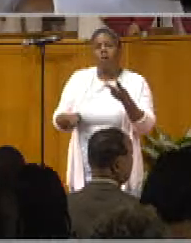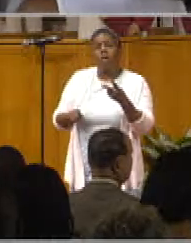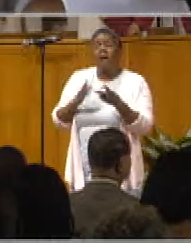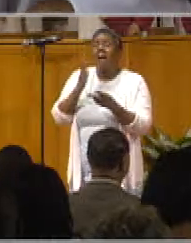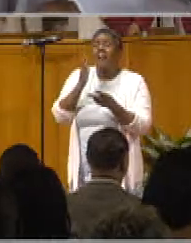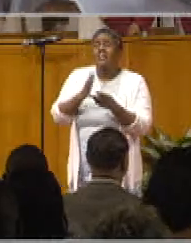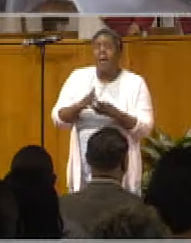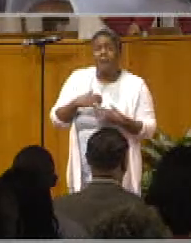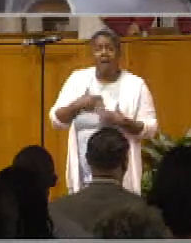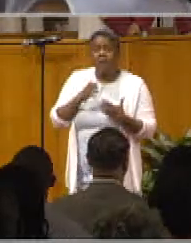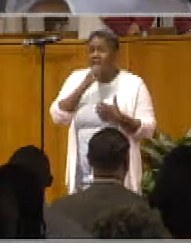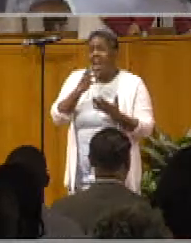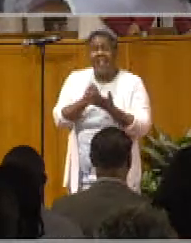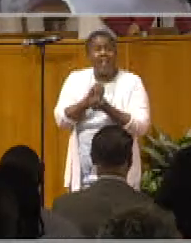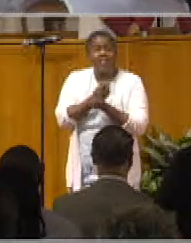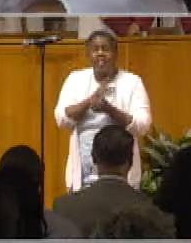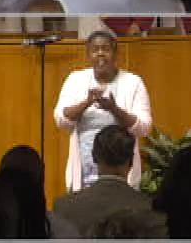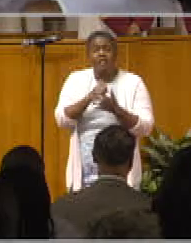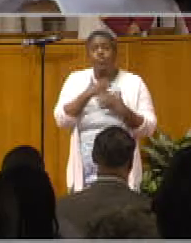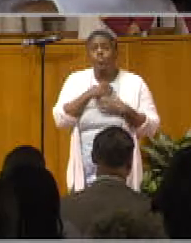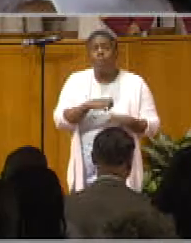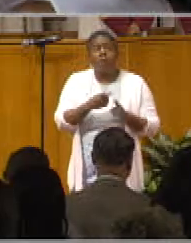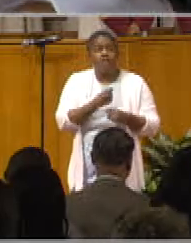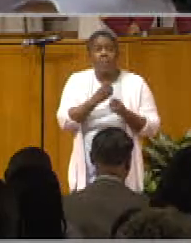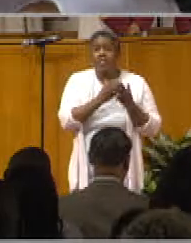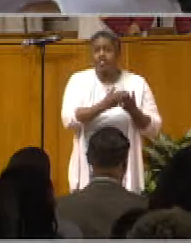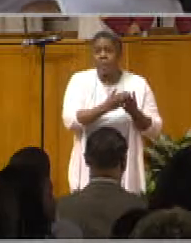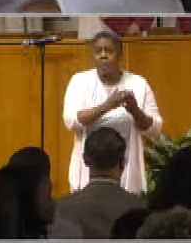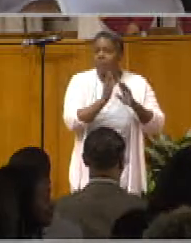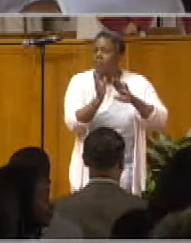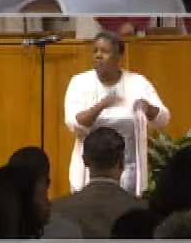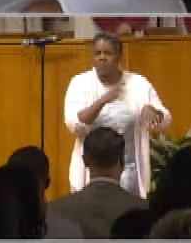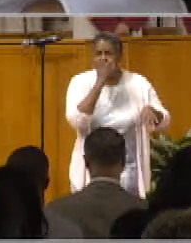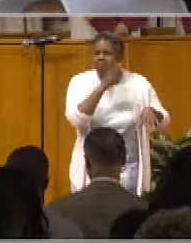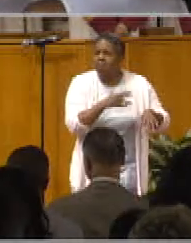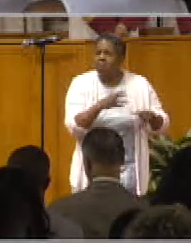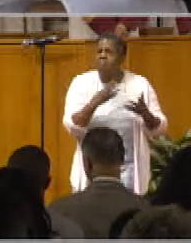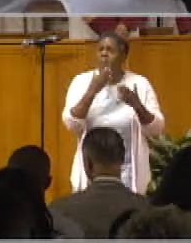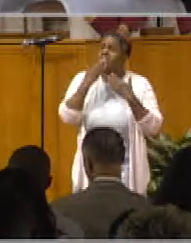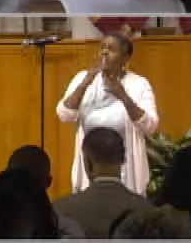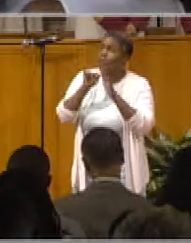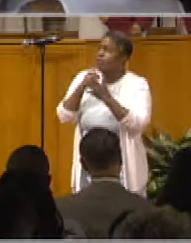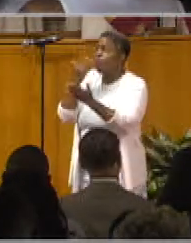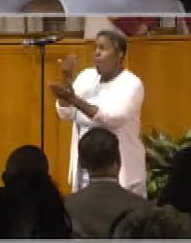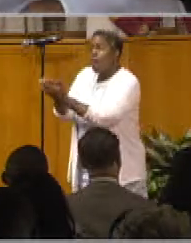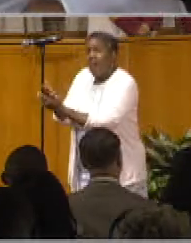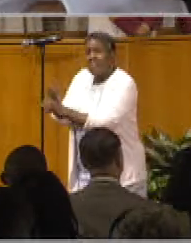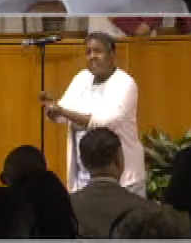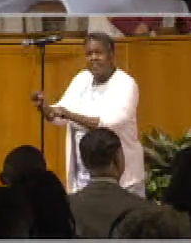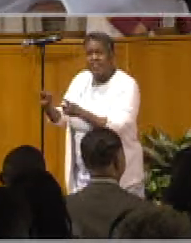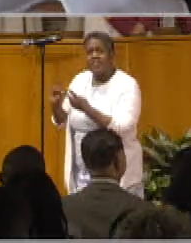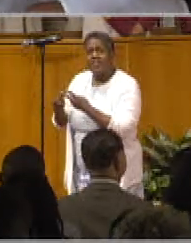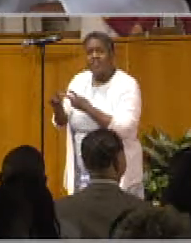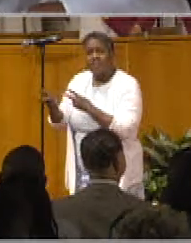Stop being angry that you didn't get everything you wanted from the ship. Be grateful that you made it to the shore.